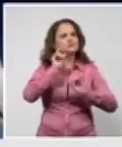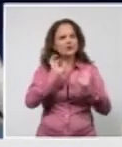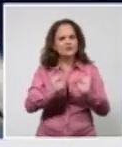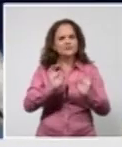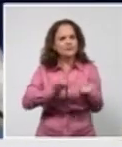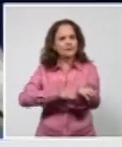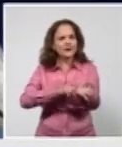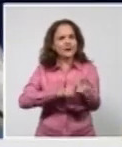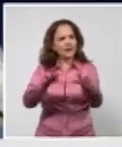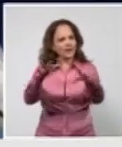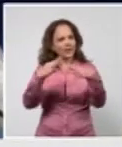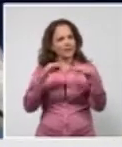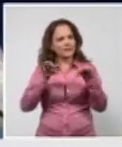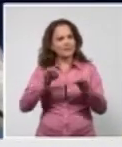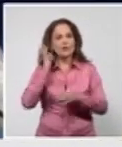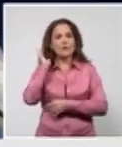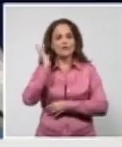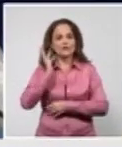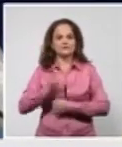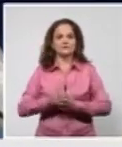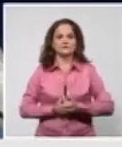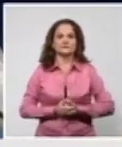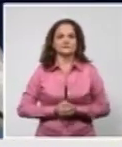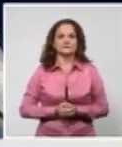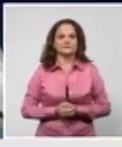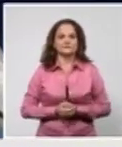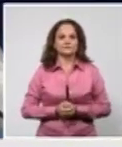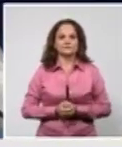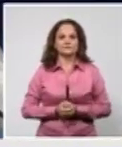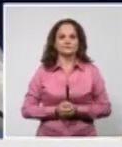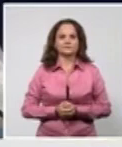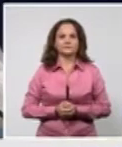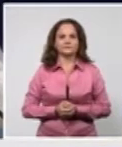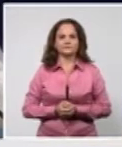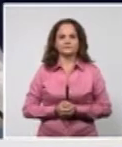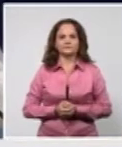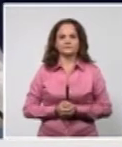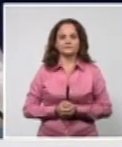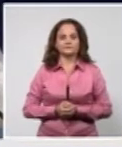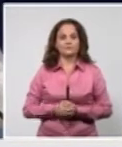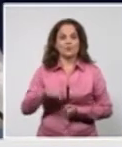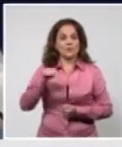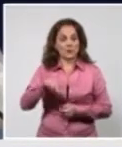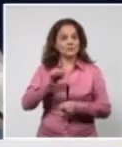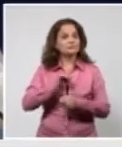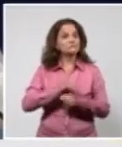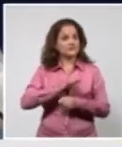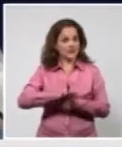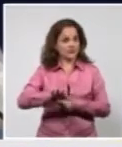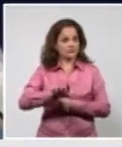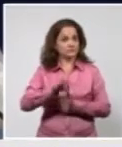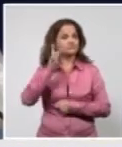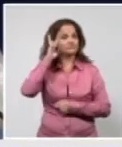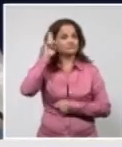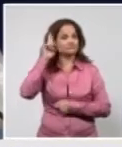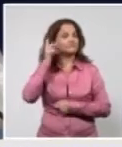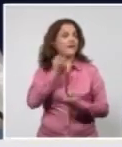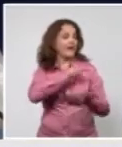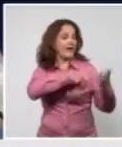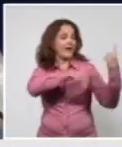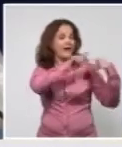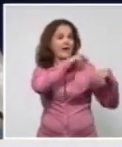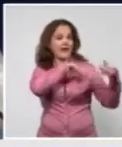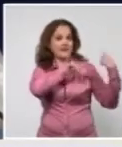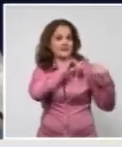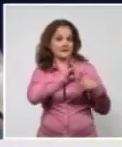tuned in to this briefing. I would like to start today's press conference by recalling an important date for every